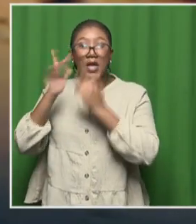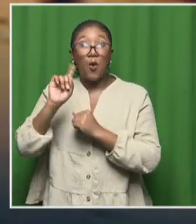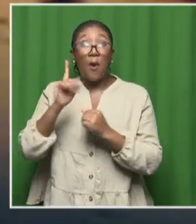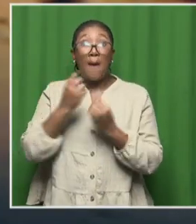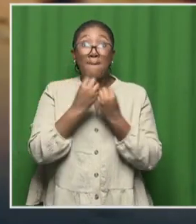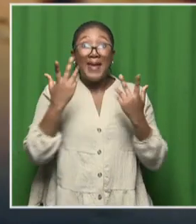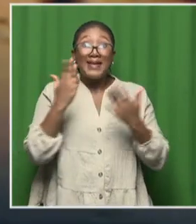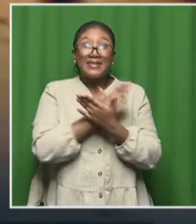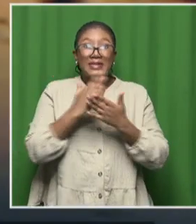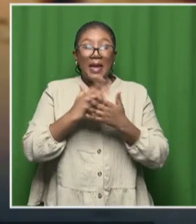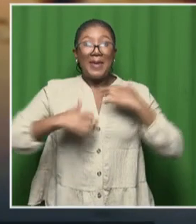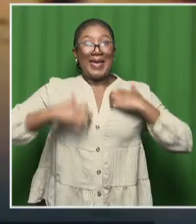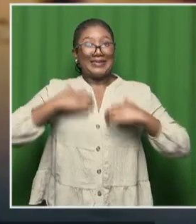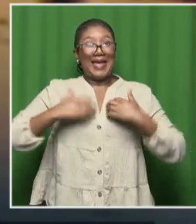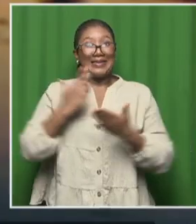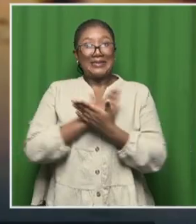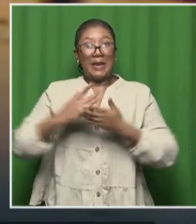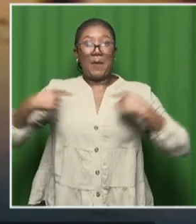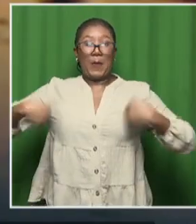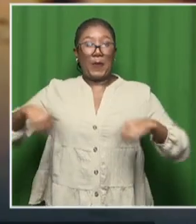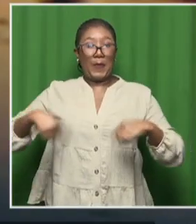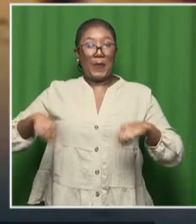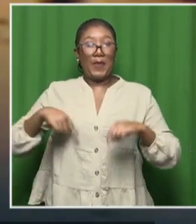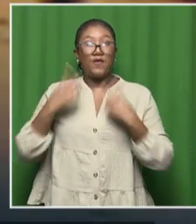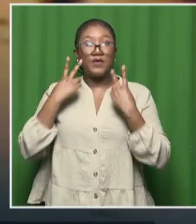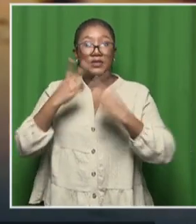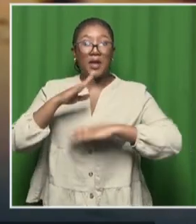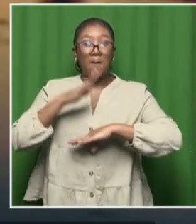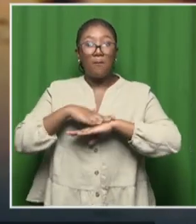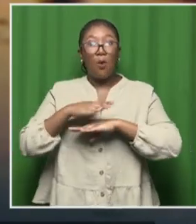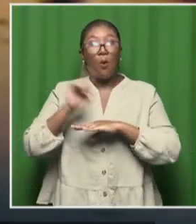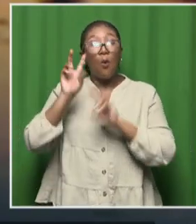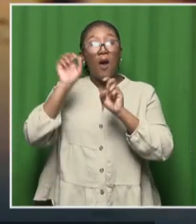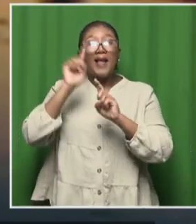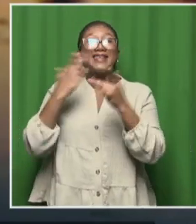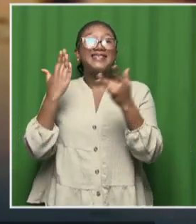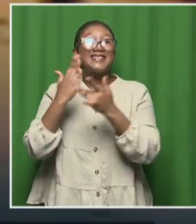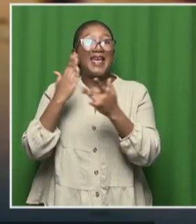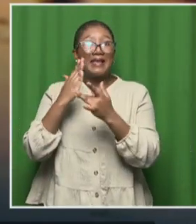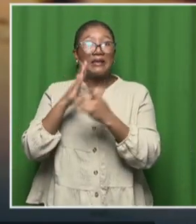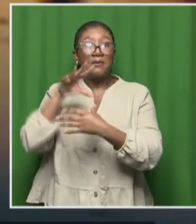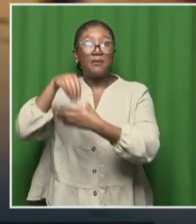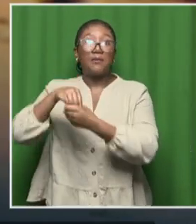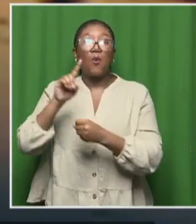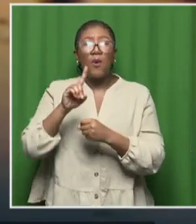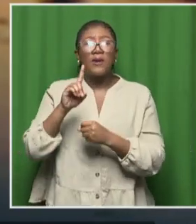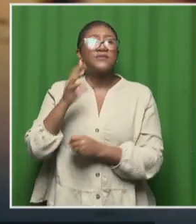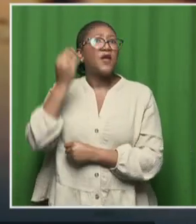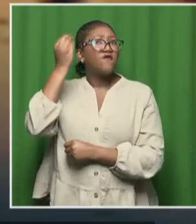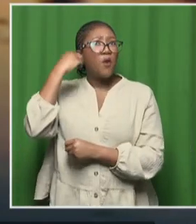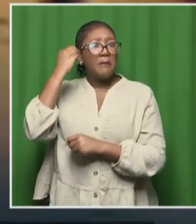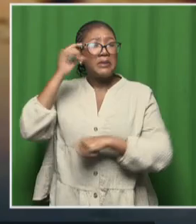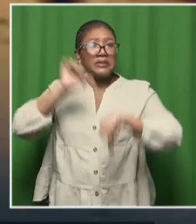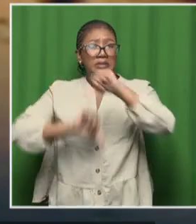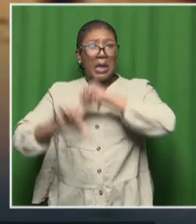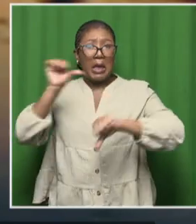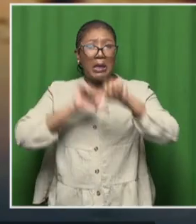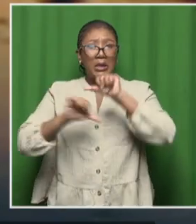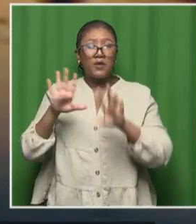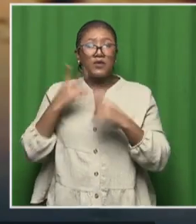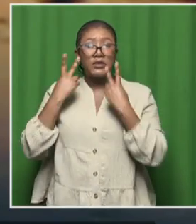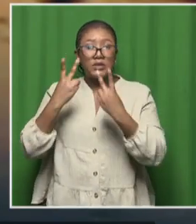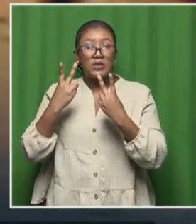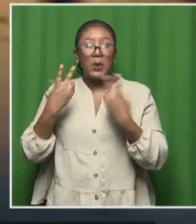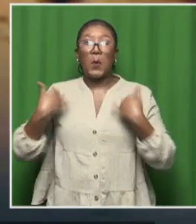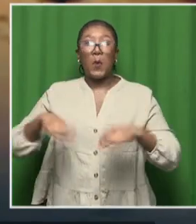anxiety, a shining opportunity awaits in the rapidly expanding tech industry. Data science, hailed as the new oil, has emerged